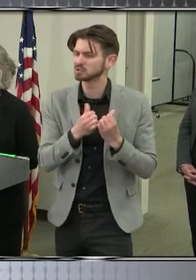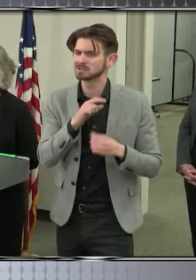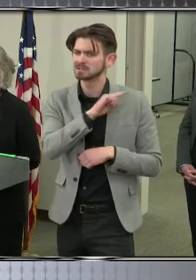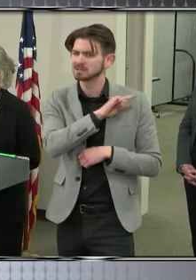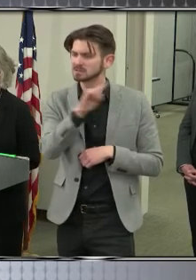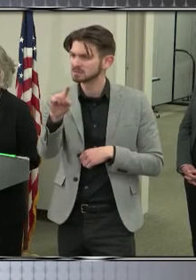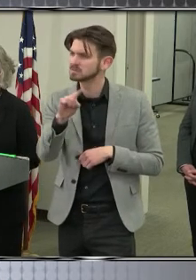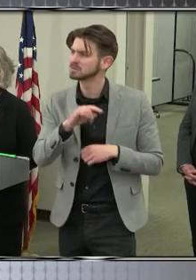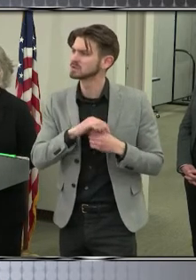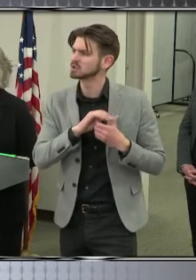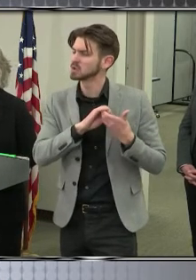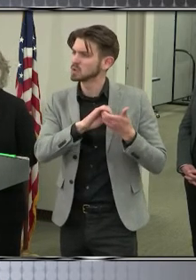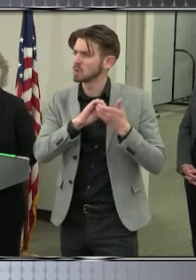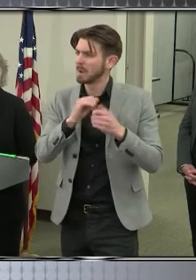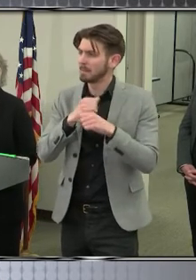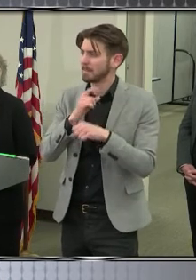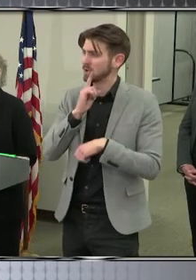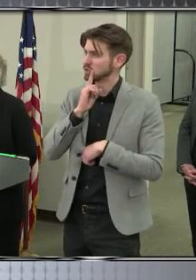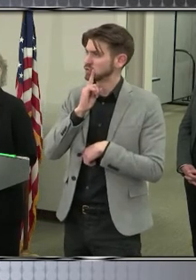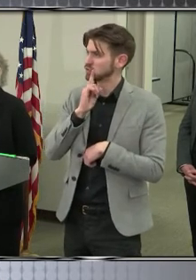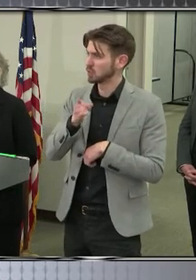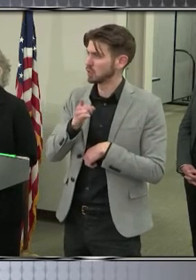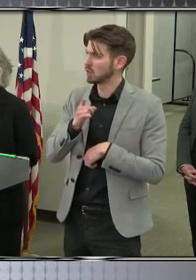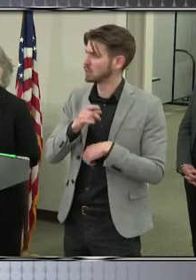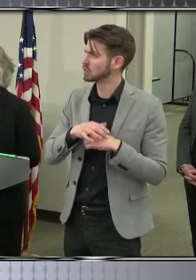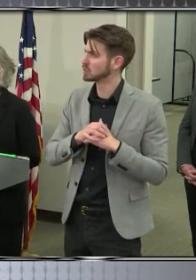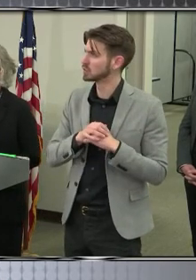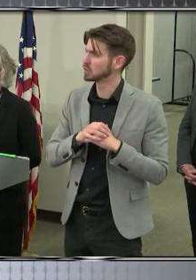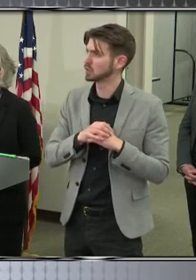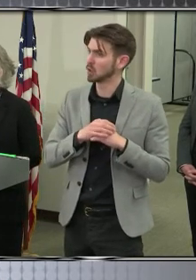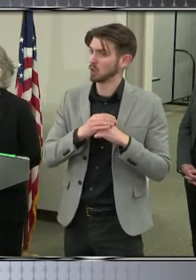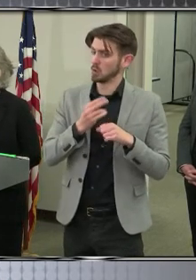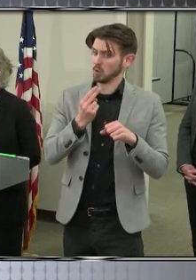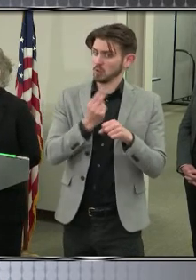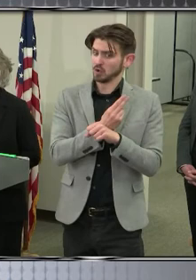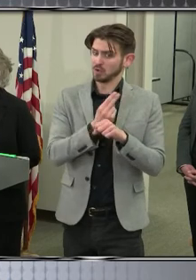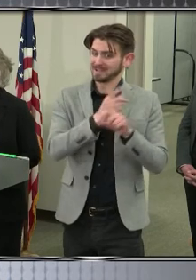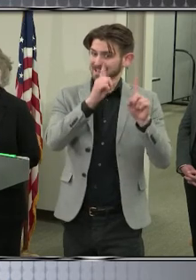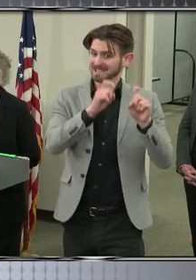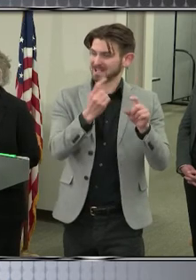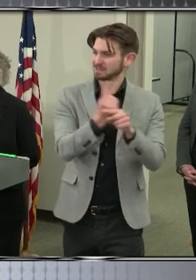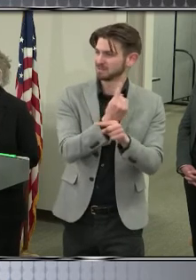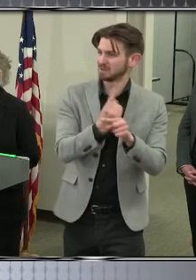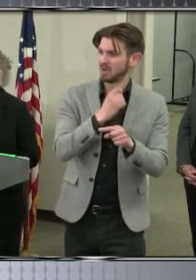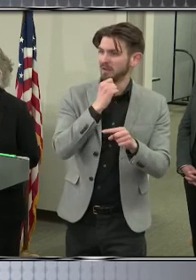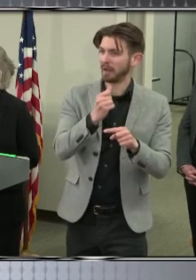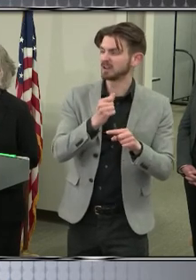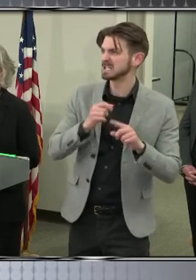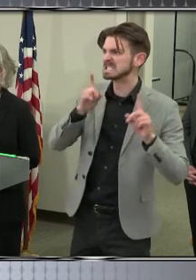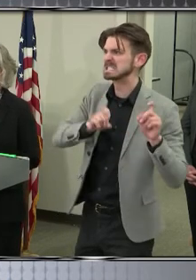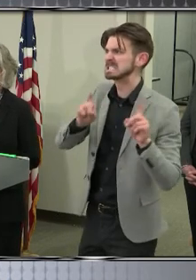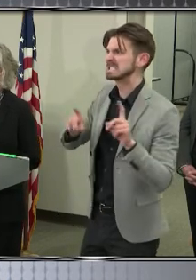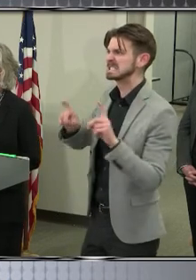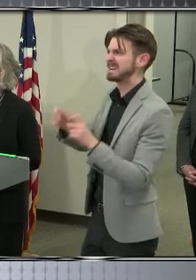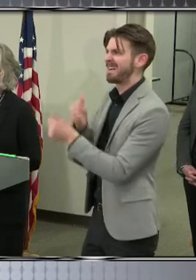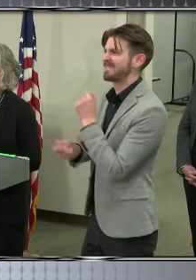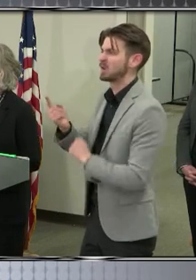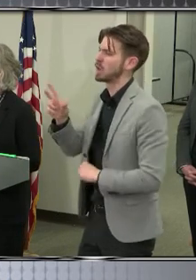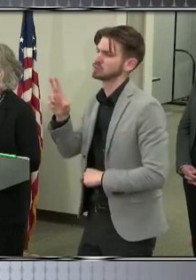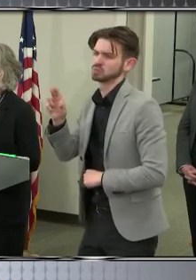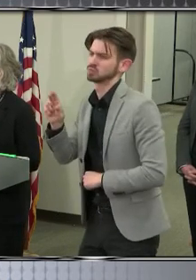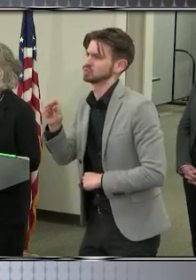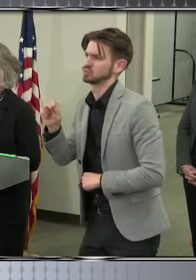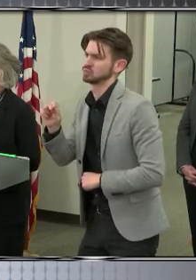communication with the lab to assure that we are being good stewards of the resources that we do have. And I'm sorry, you had a